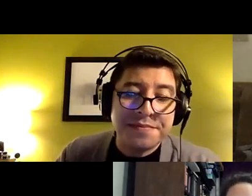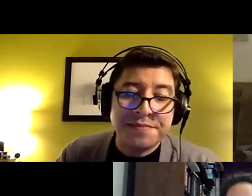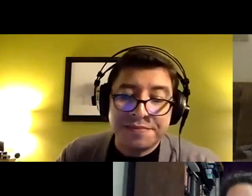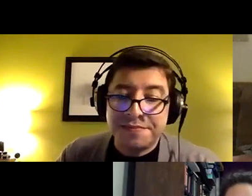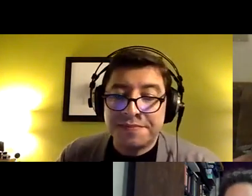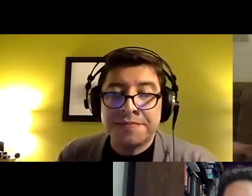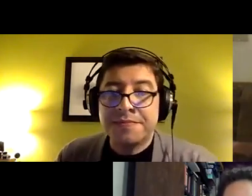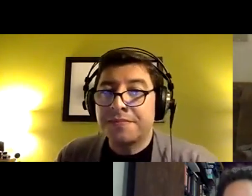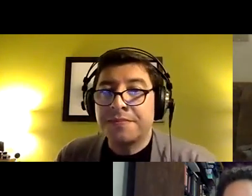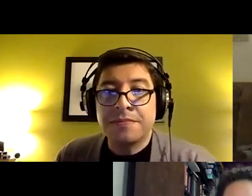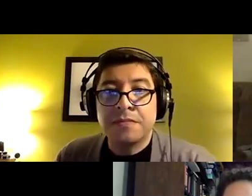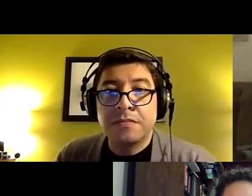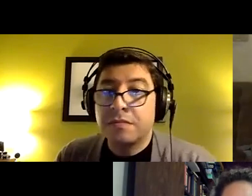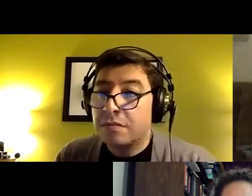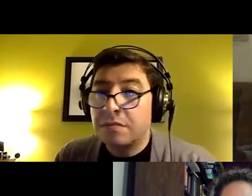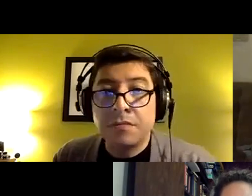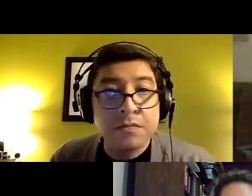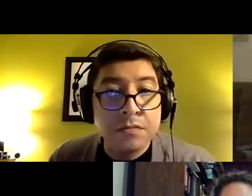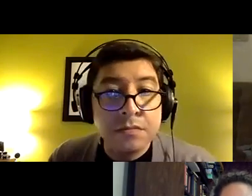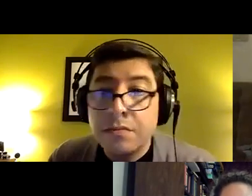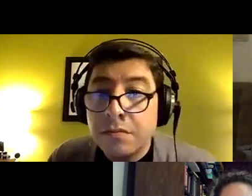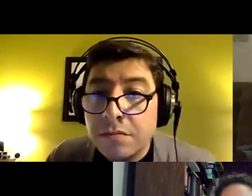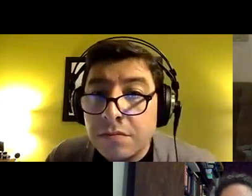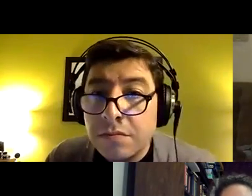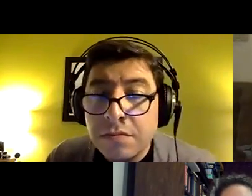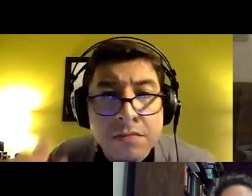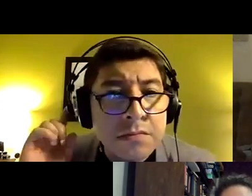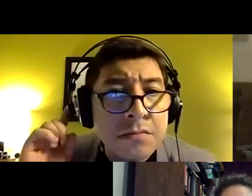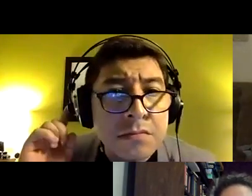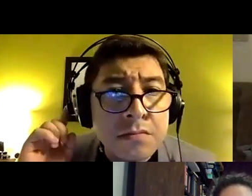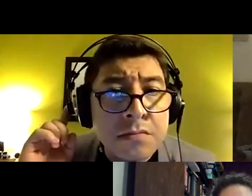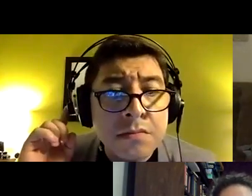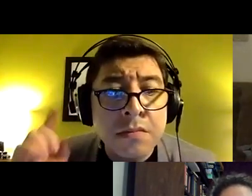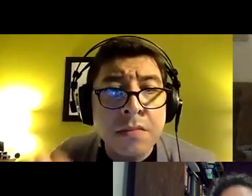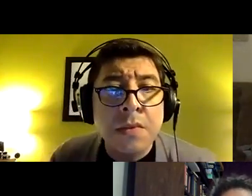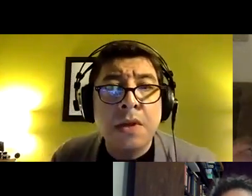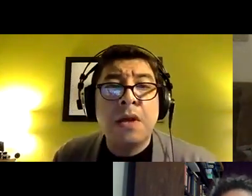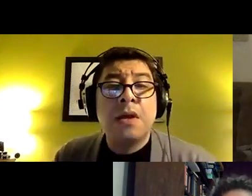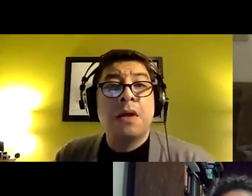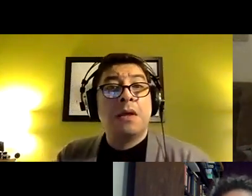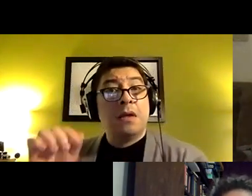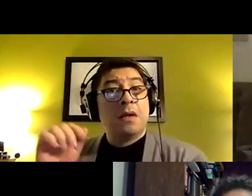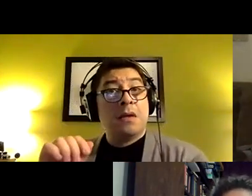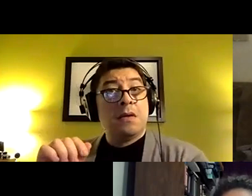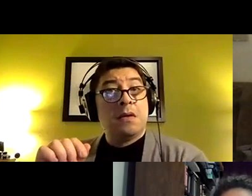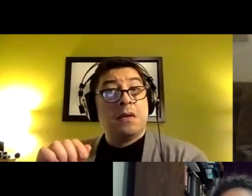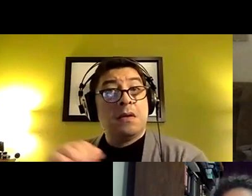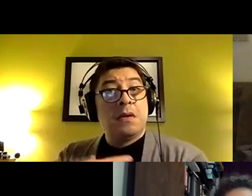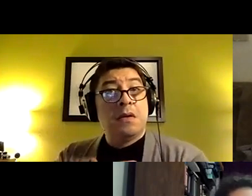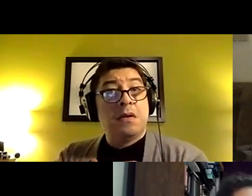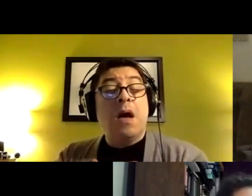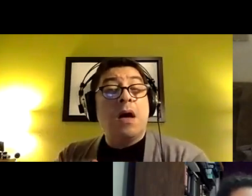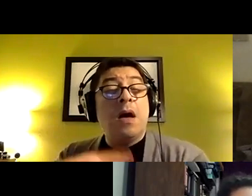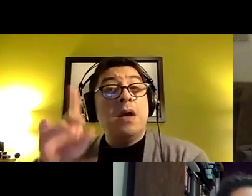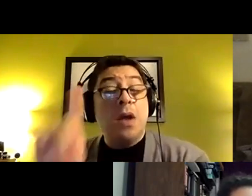call. Just in case. That you're just sniffing around in the corner to avoid giving us notes.